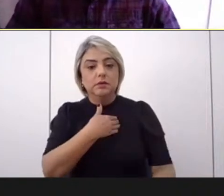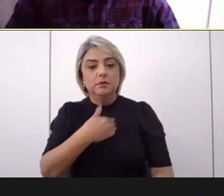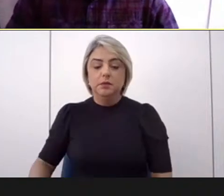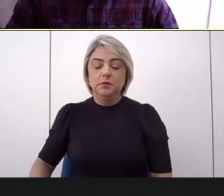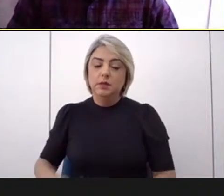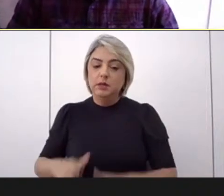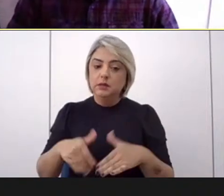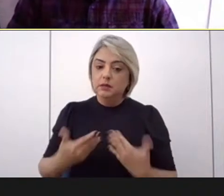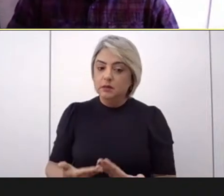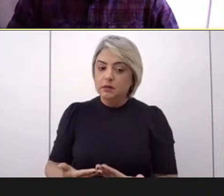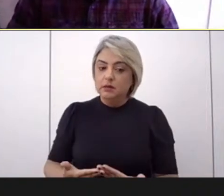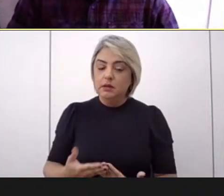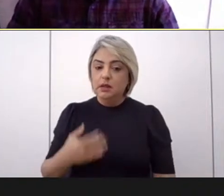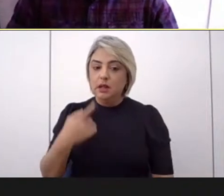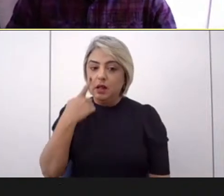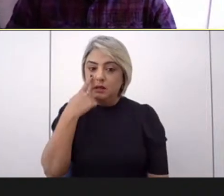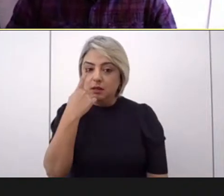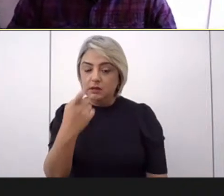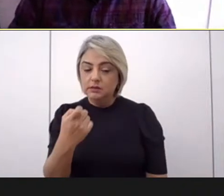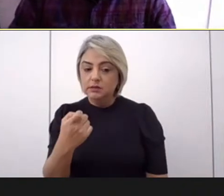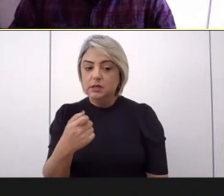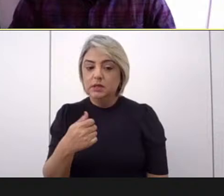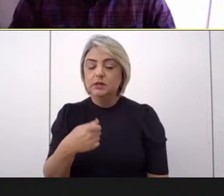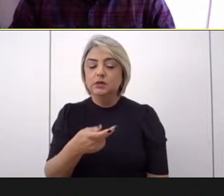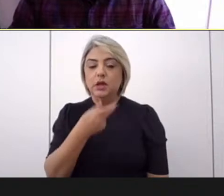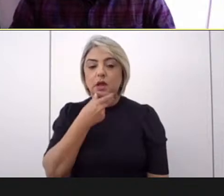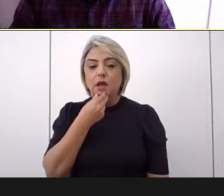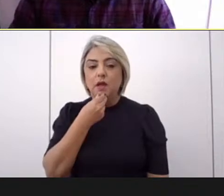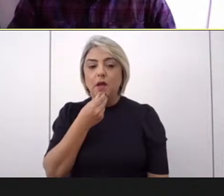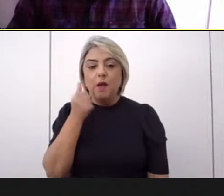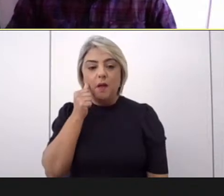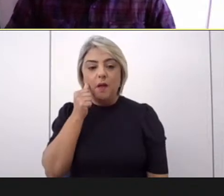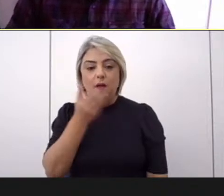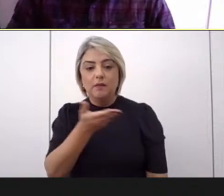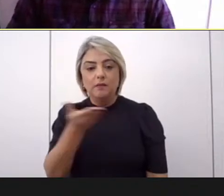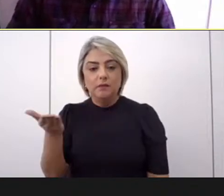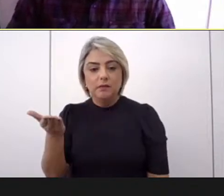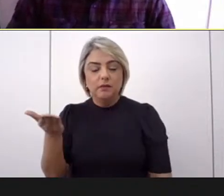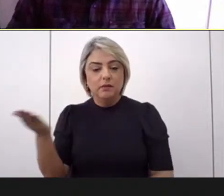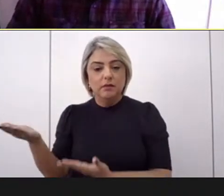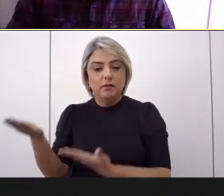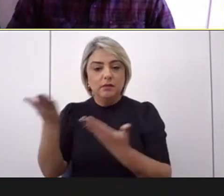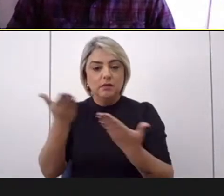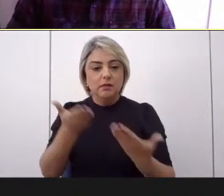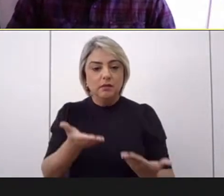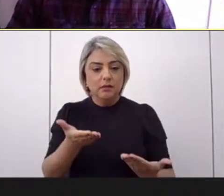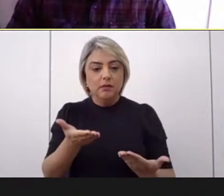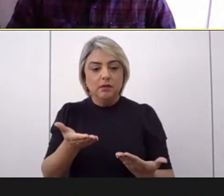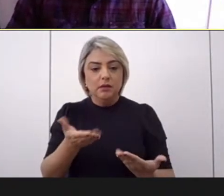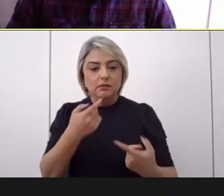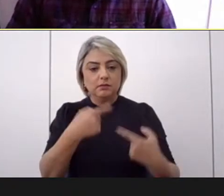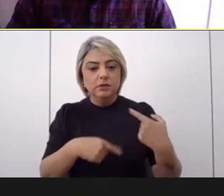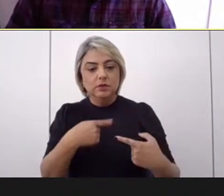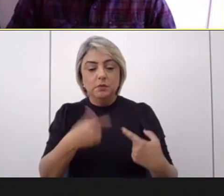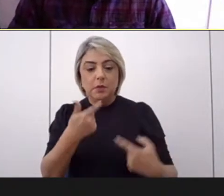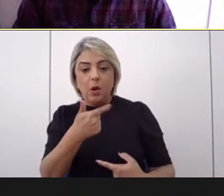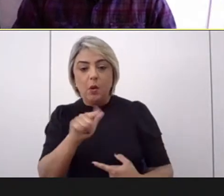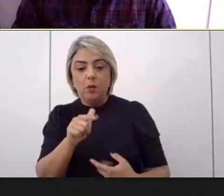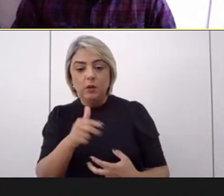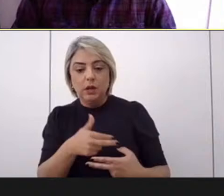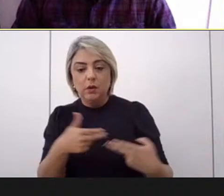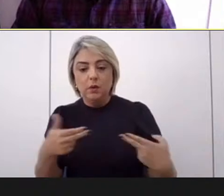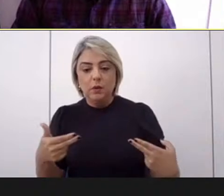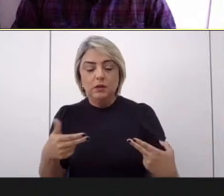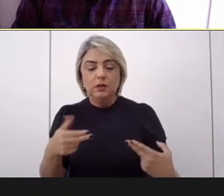you both have brought to the discussion. Something that is